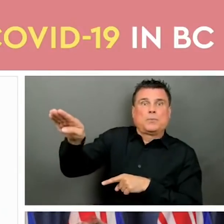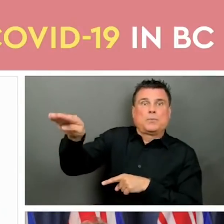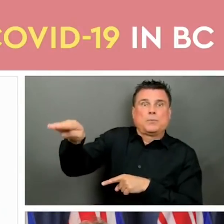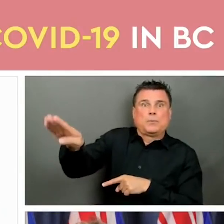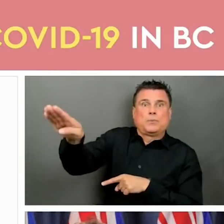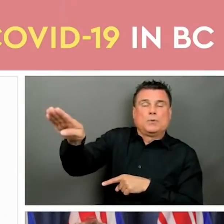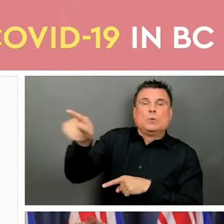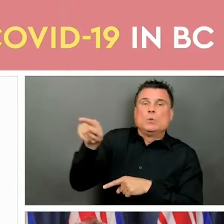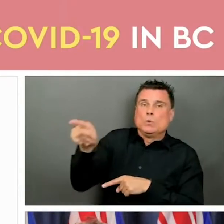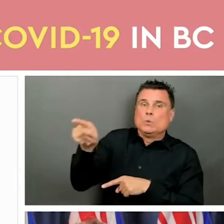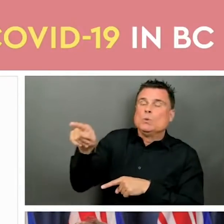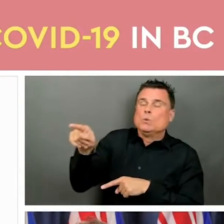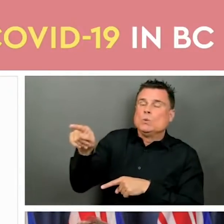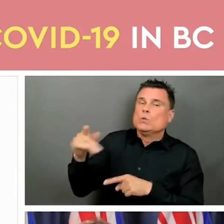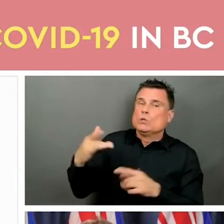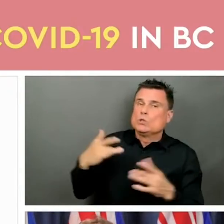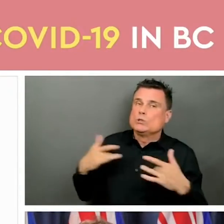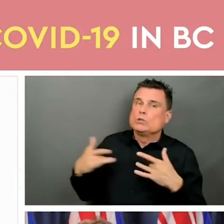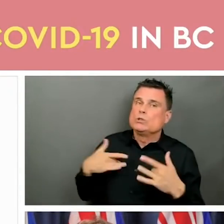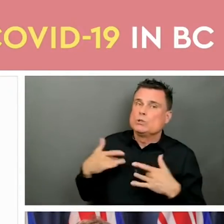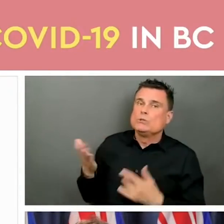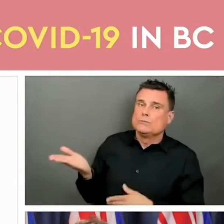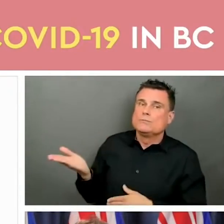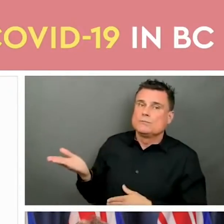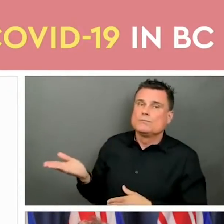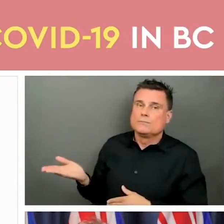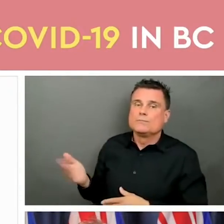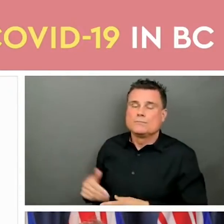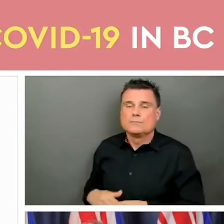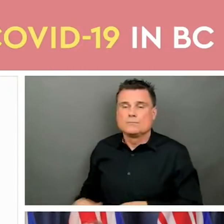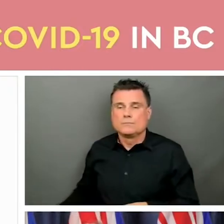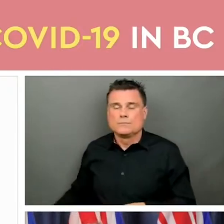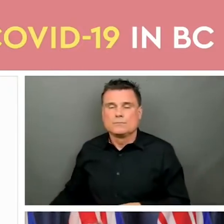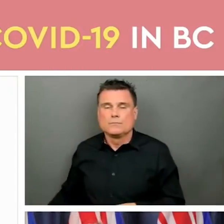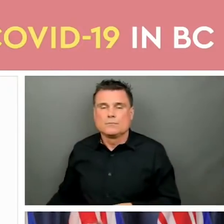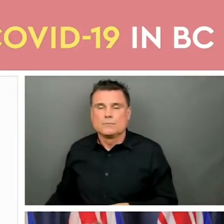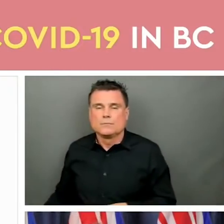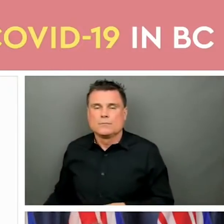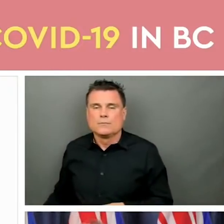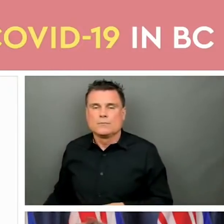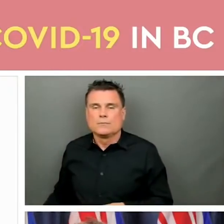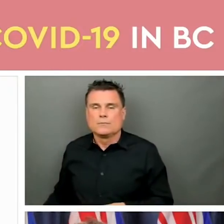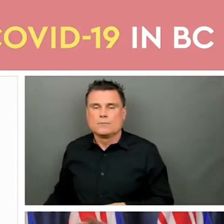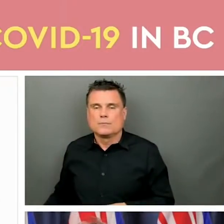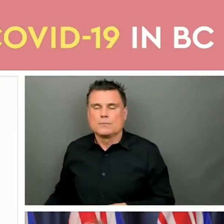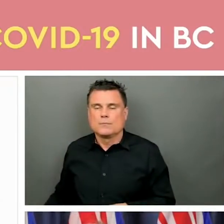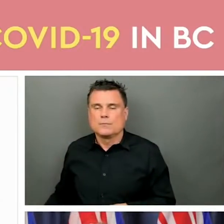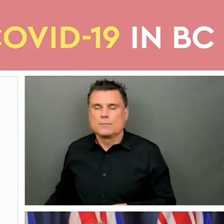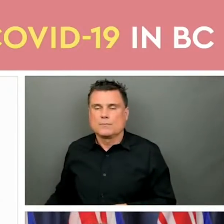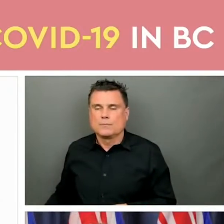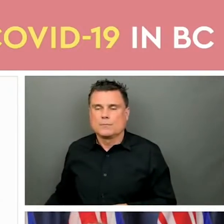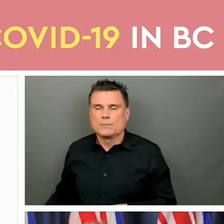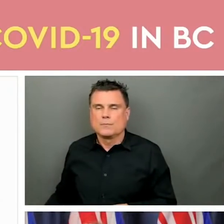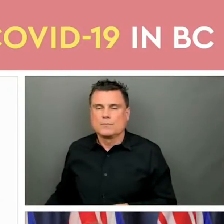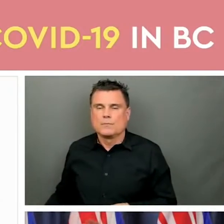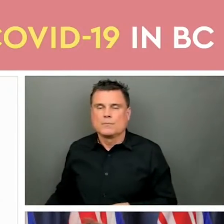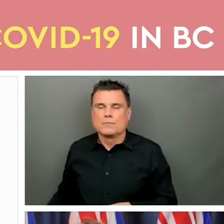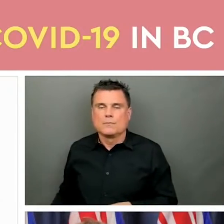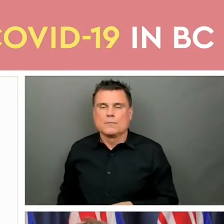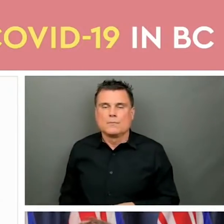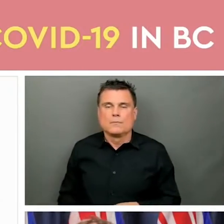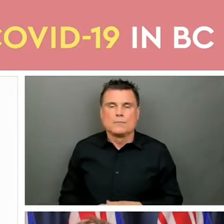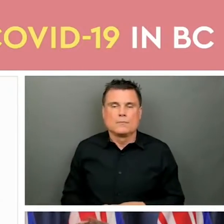And so this describes it over the last month since March 17th, since St. Patrick's Day. We've seen medical bed occupancy gone